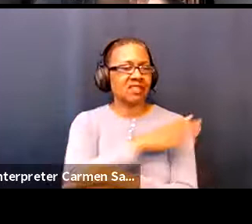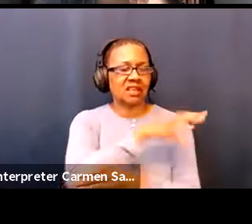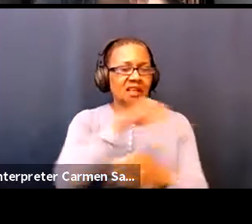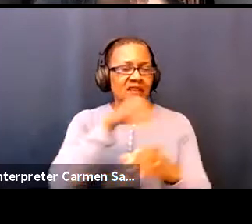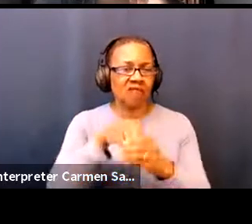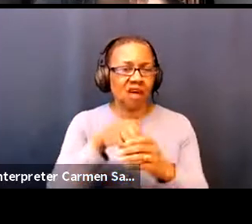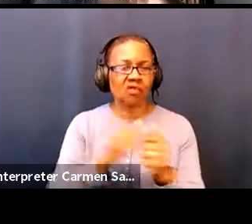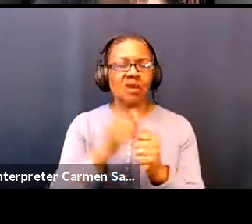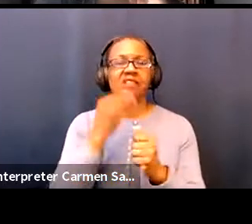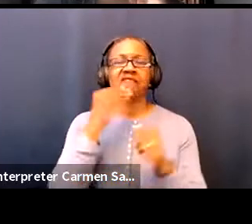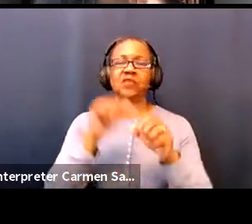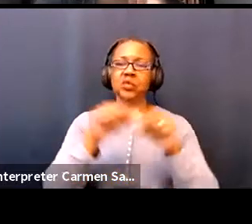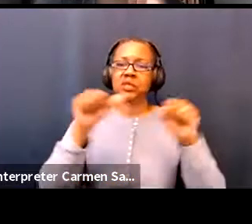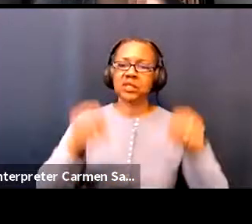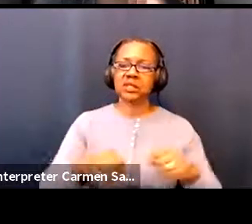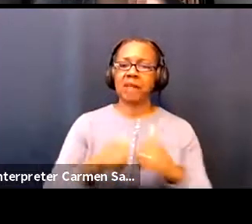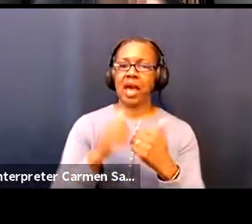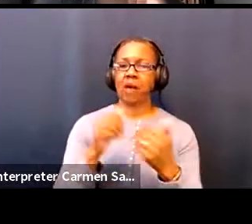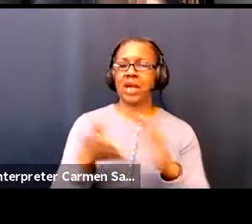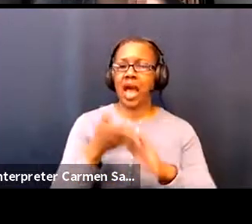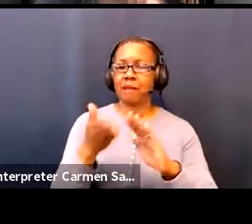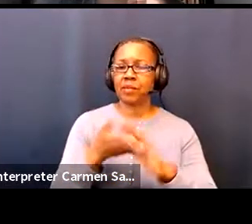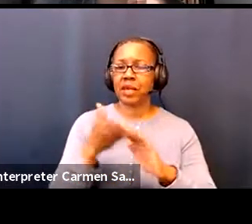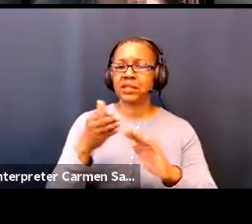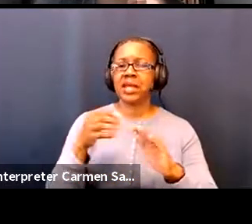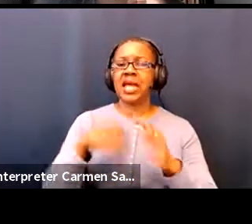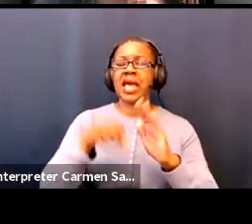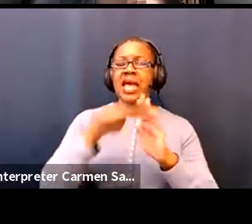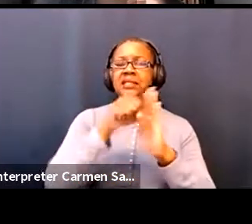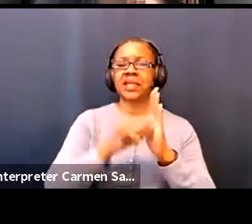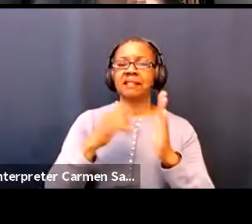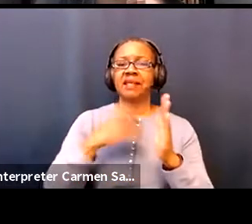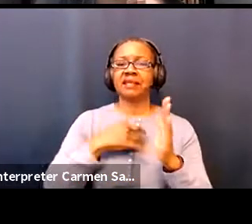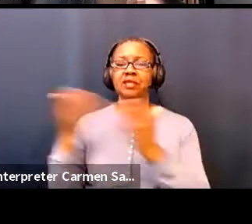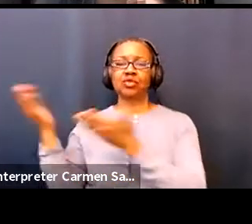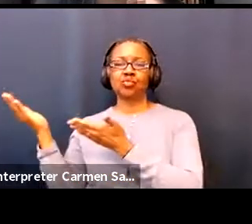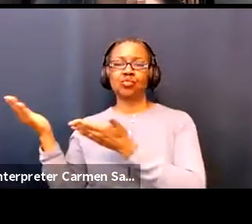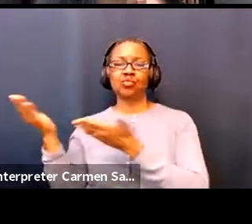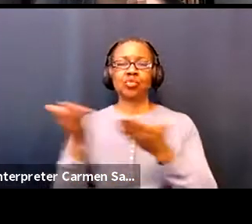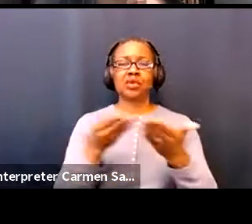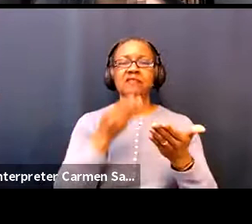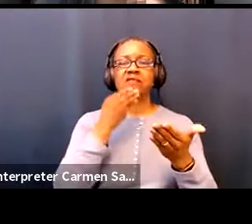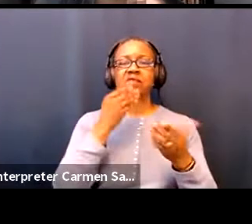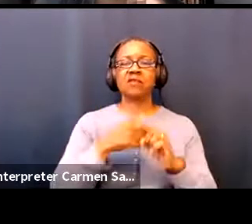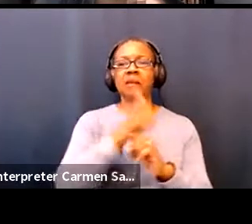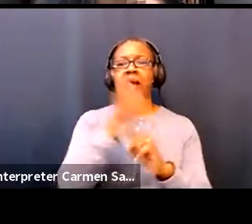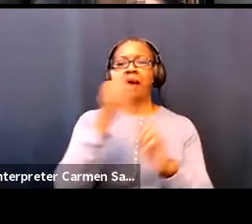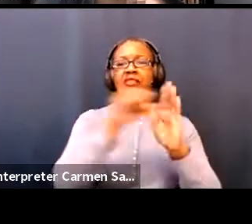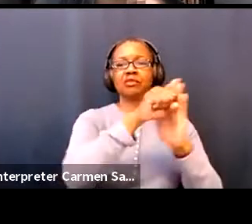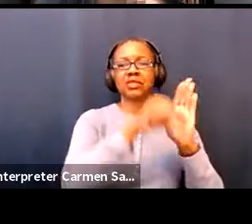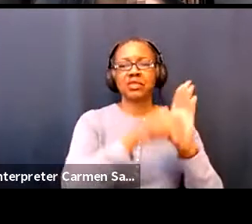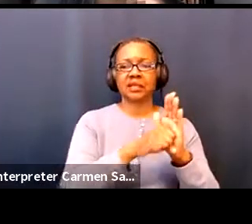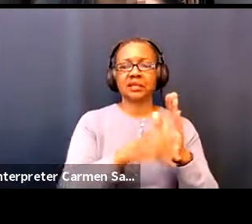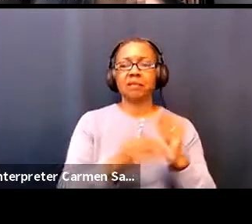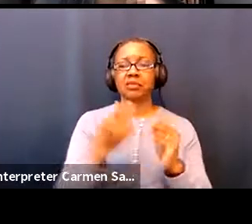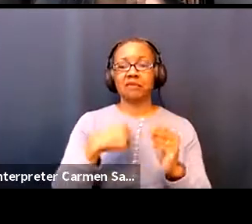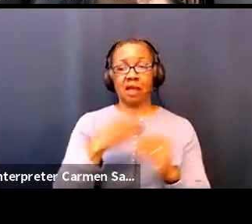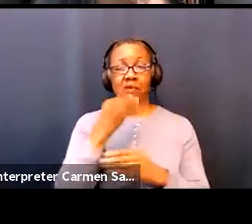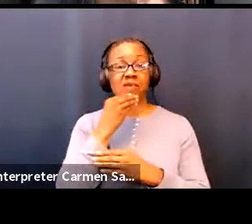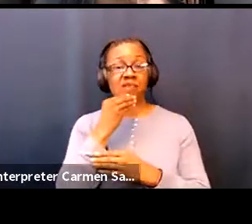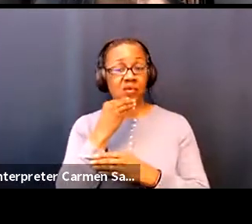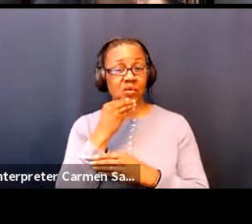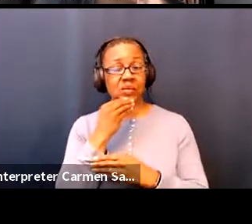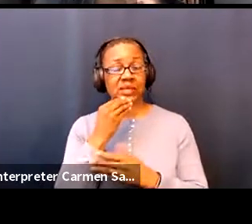system operate in a state that mostly imports food from other states, majority of our food.